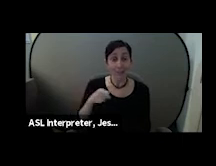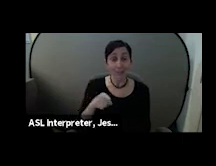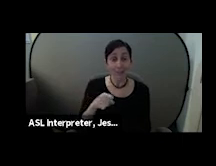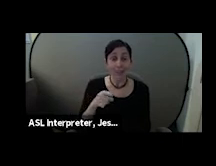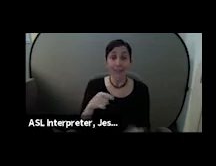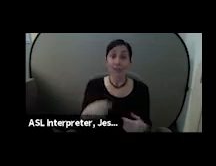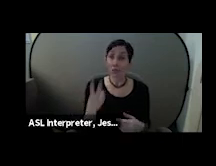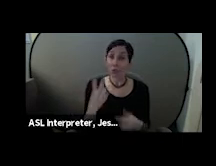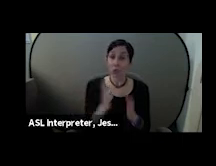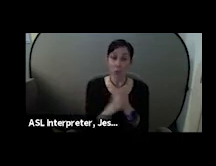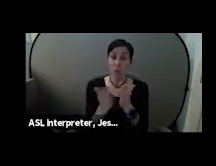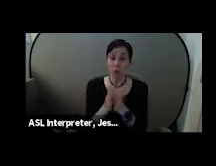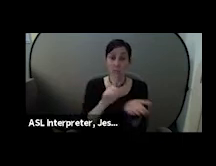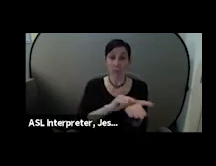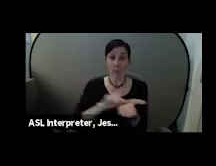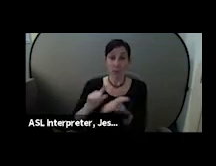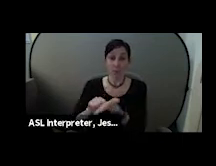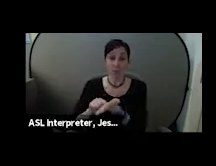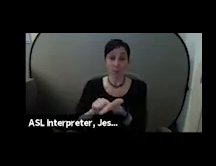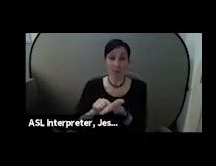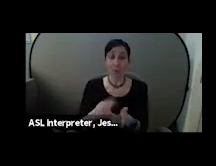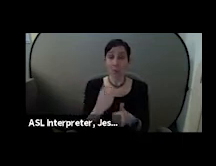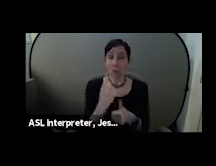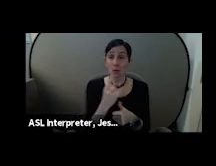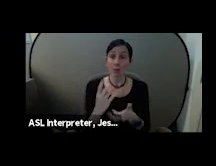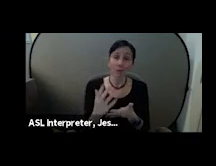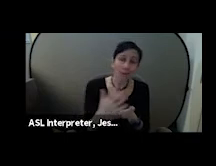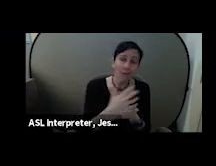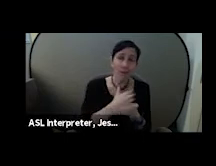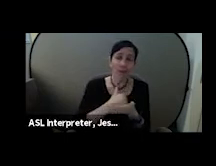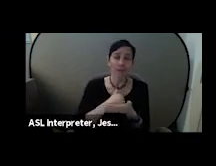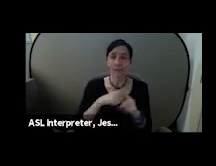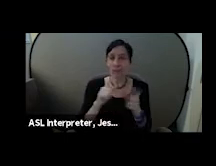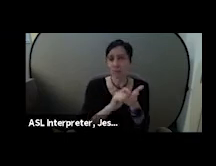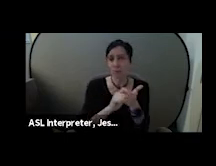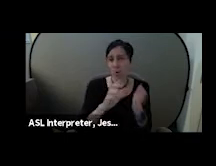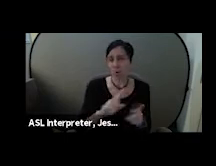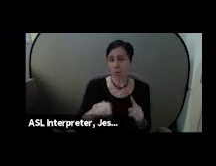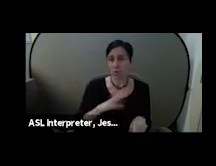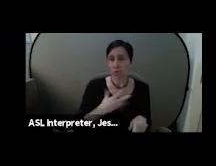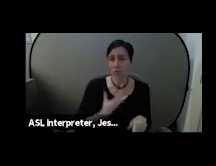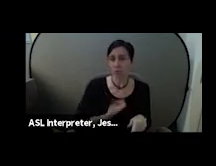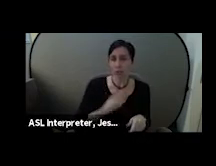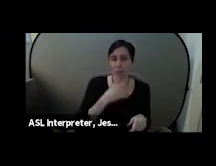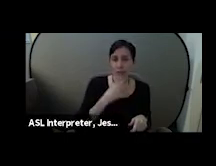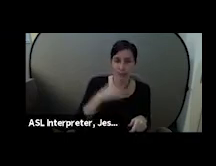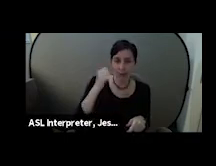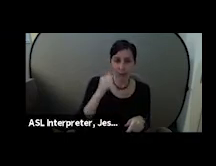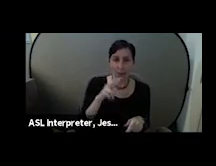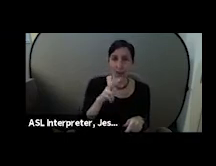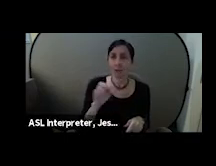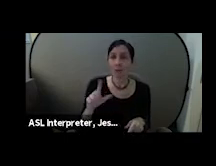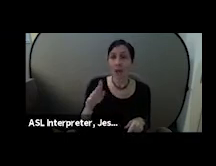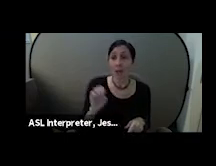of the book out now, an anthology on trans aging. Volumes 1 and 2 have